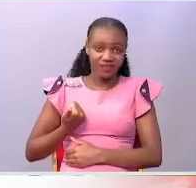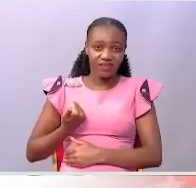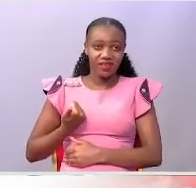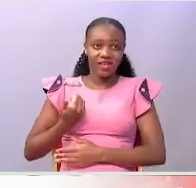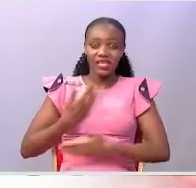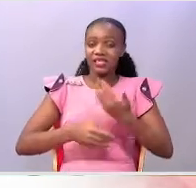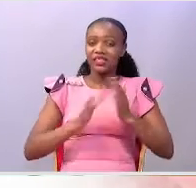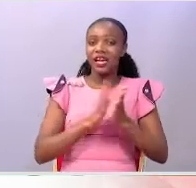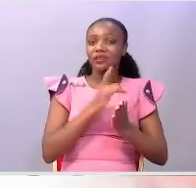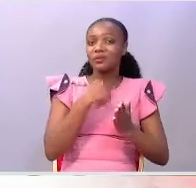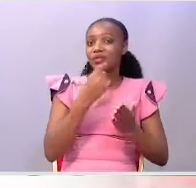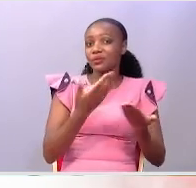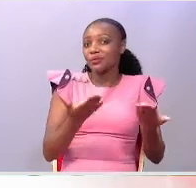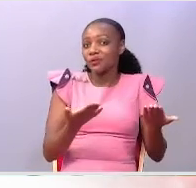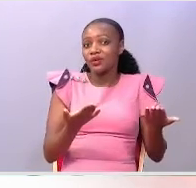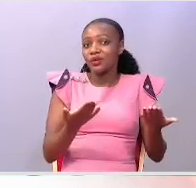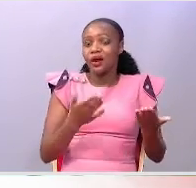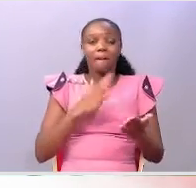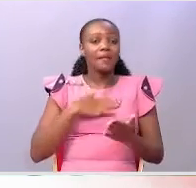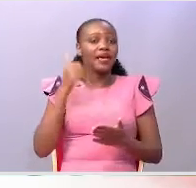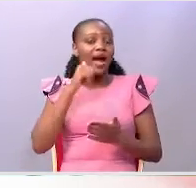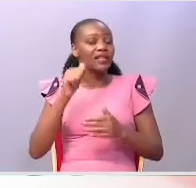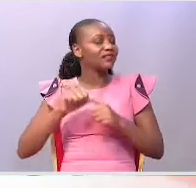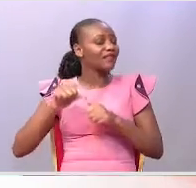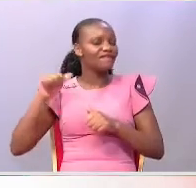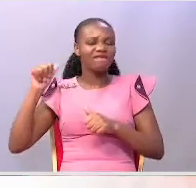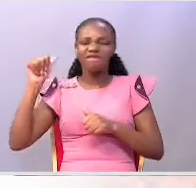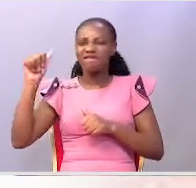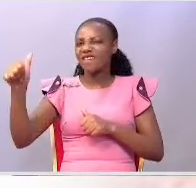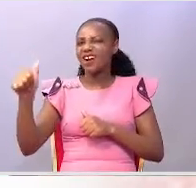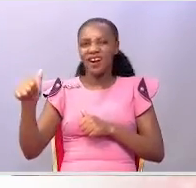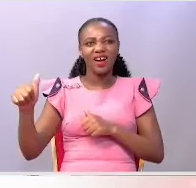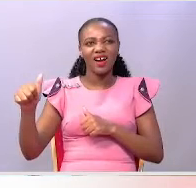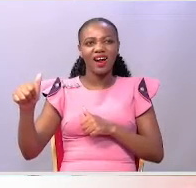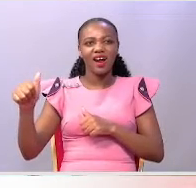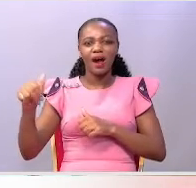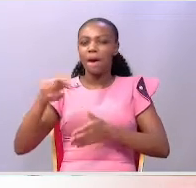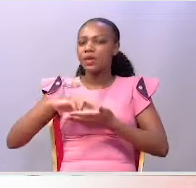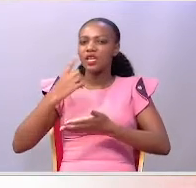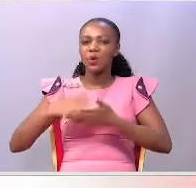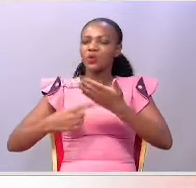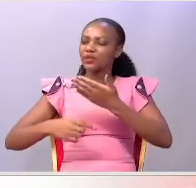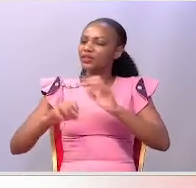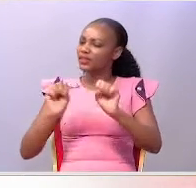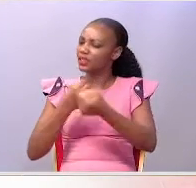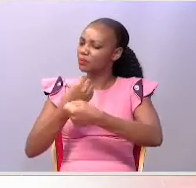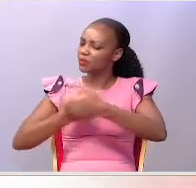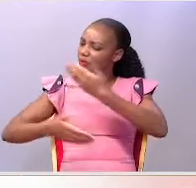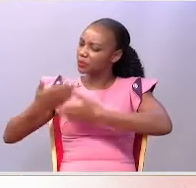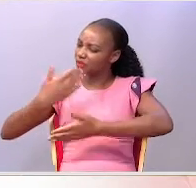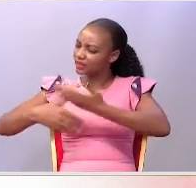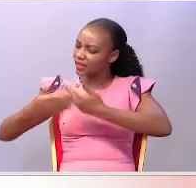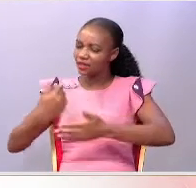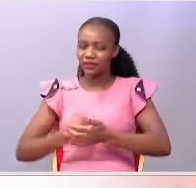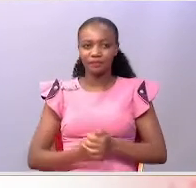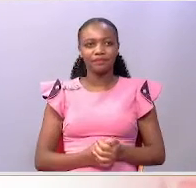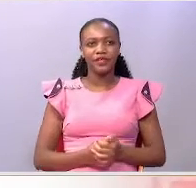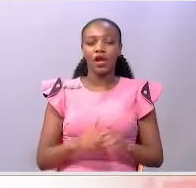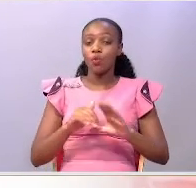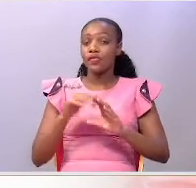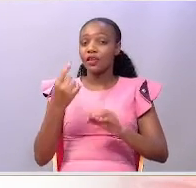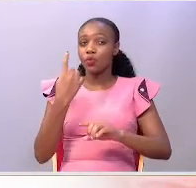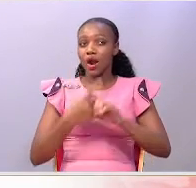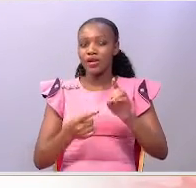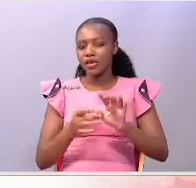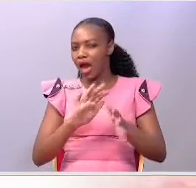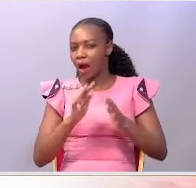kaenda kuongelesha. Aunties zangu wako mbali tena, sizikachoma fea nyende muongeleshe huko. In just 1 year,